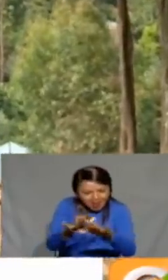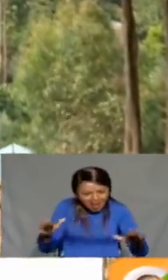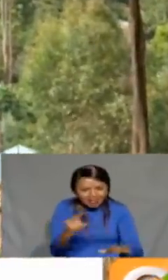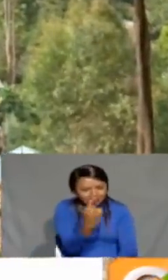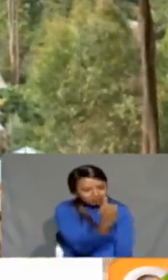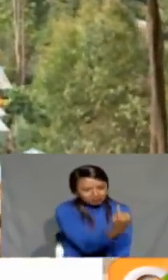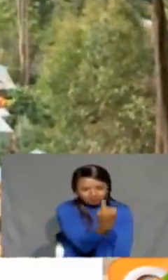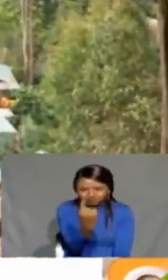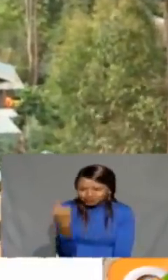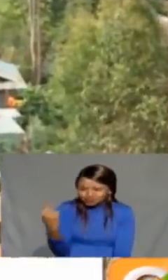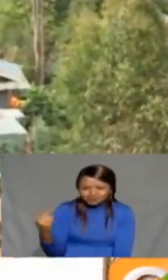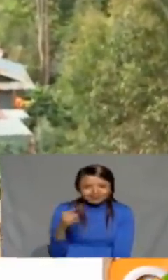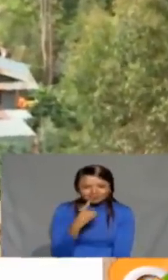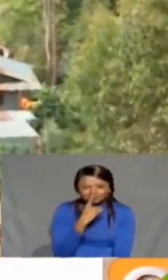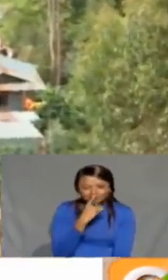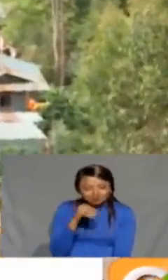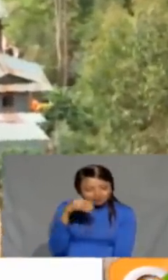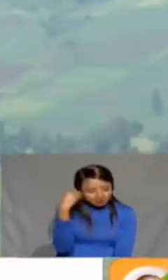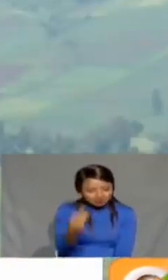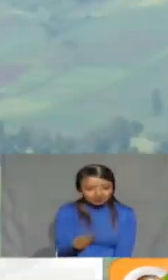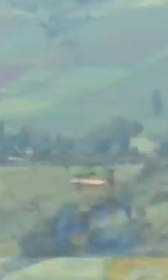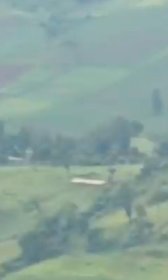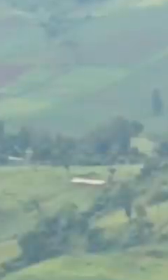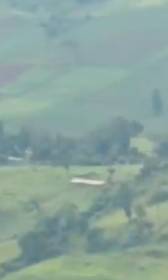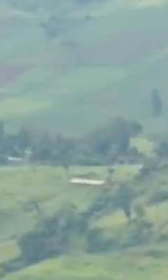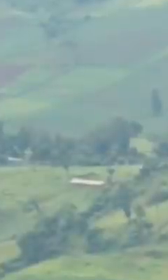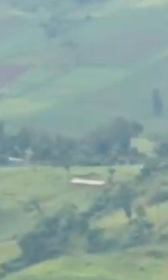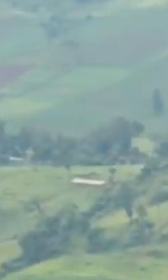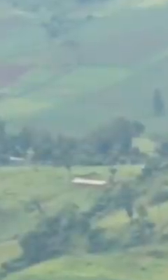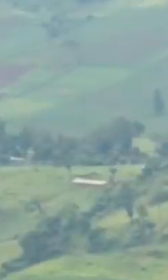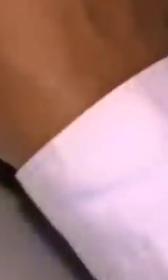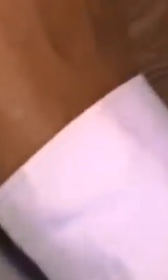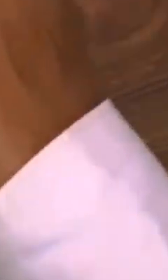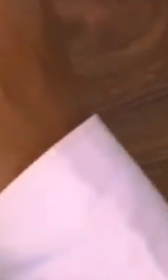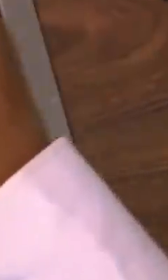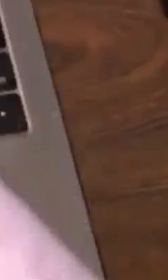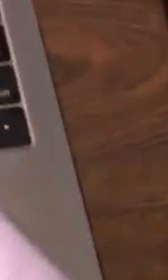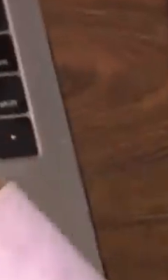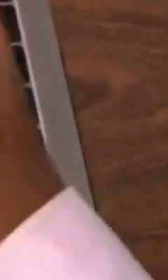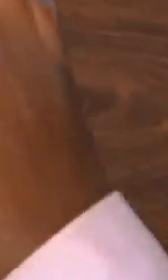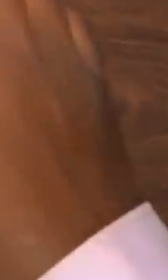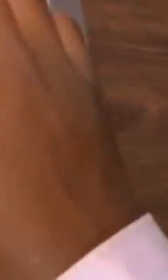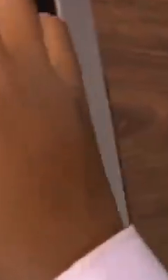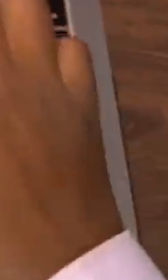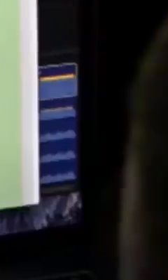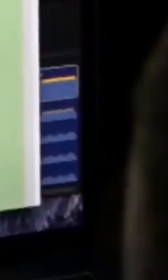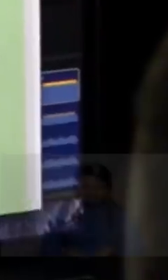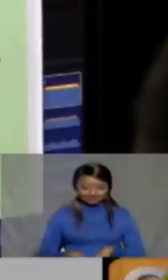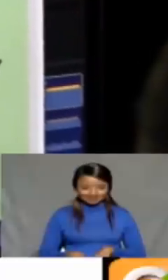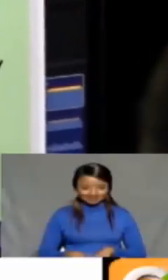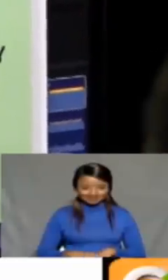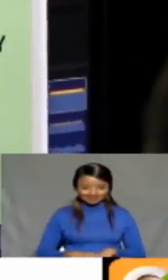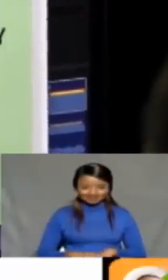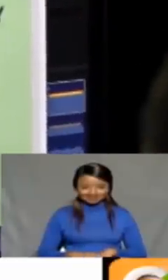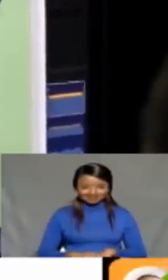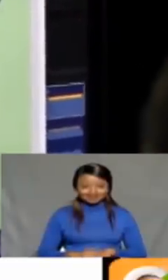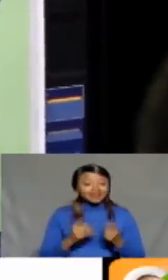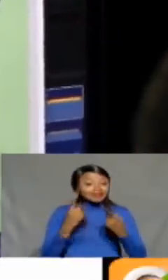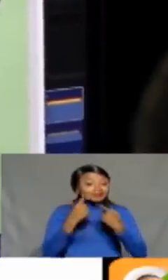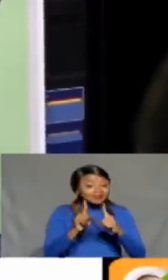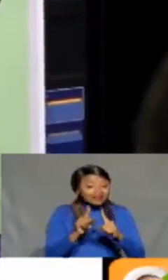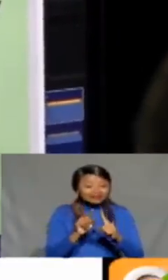and every piece of land they live in. But how did it reach here? The cabinet secretary's report